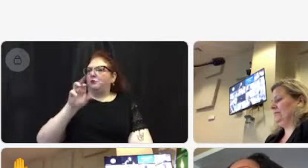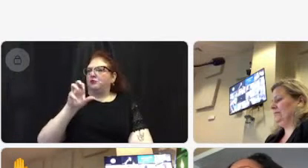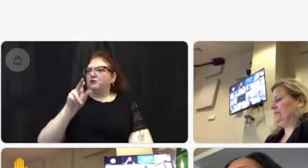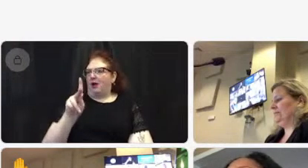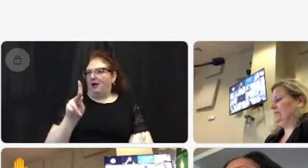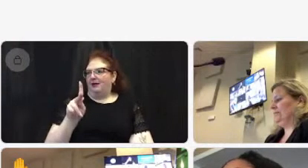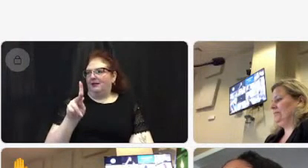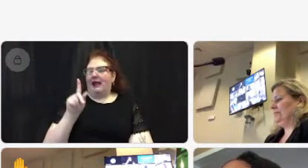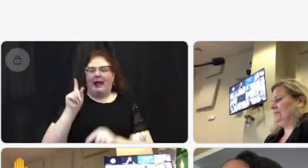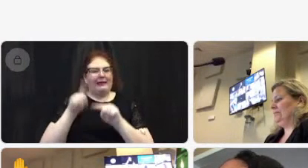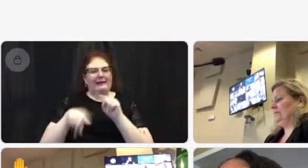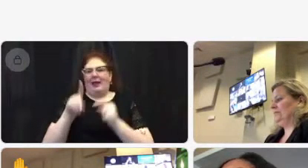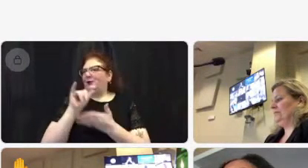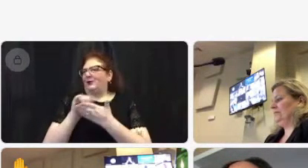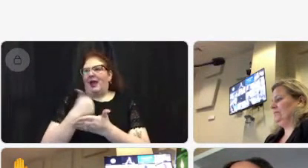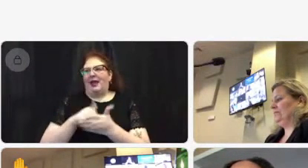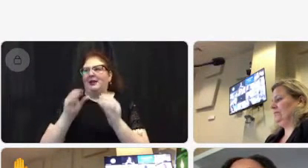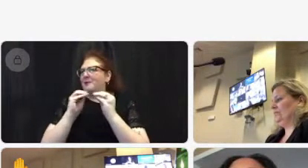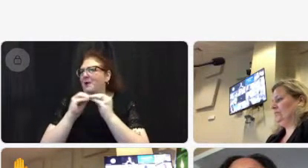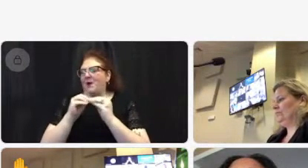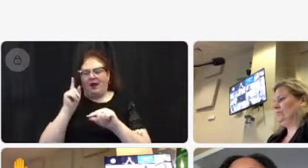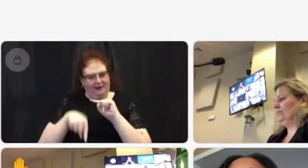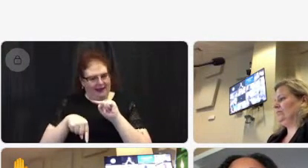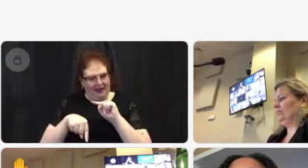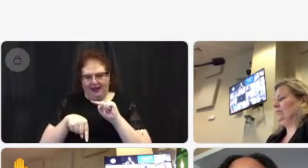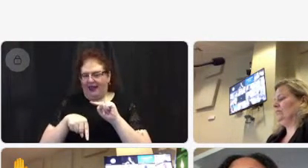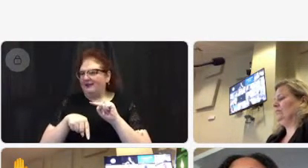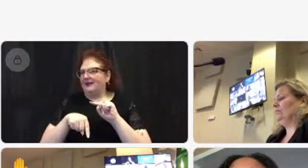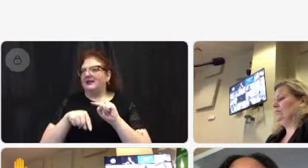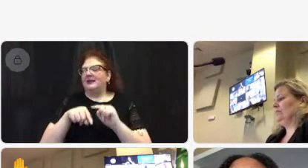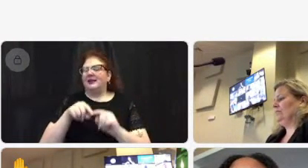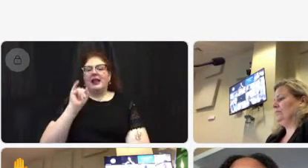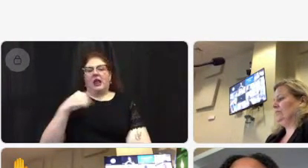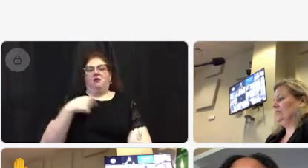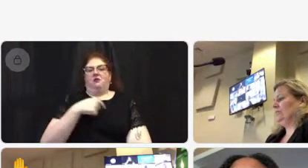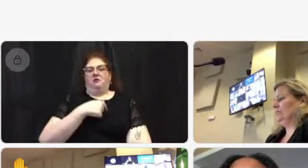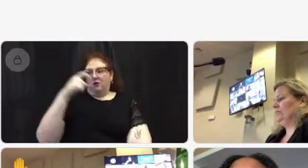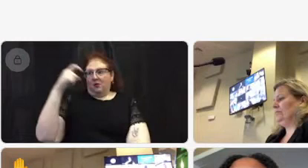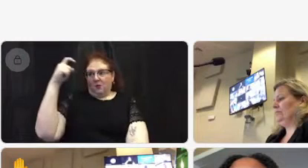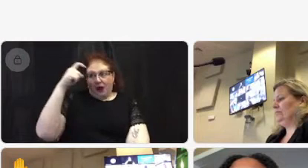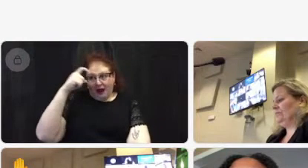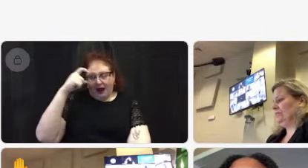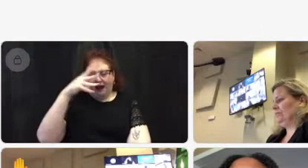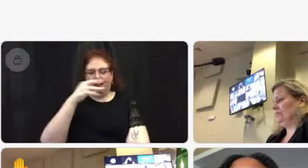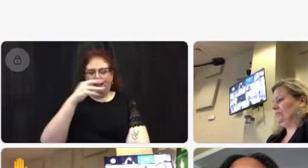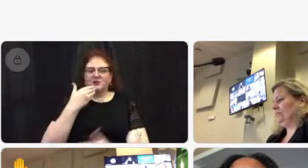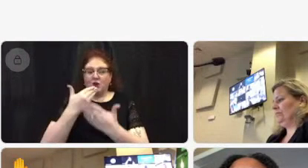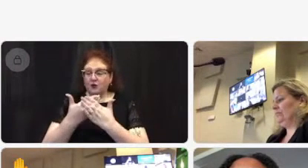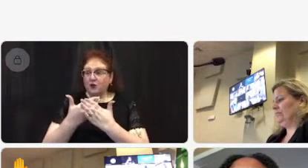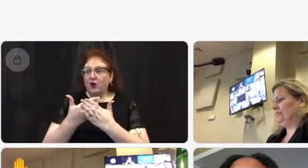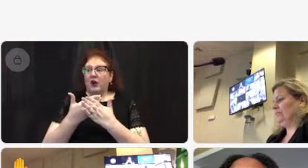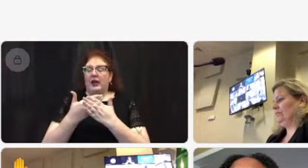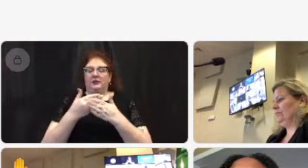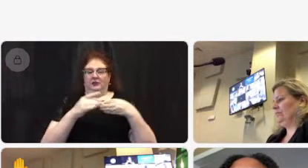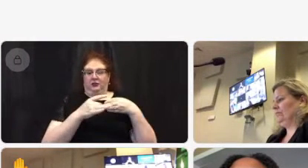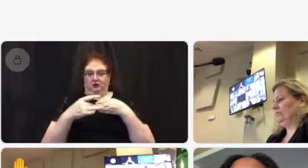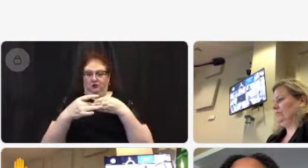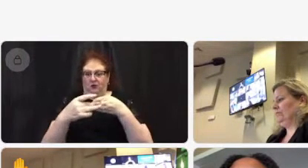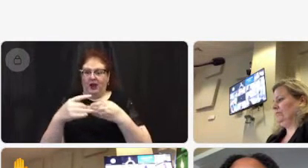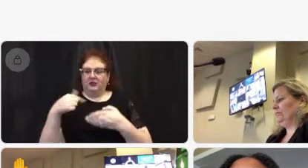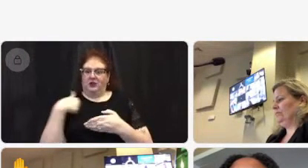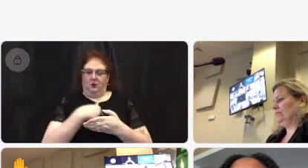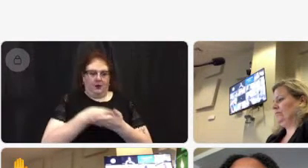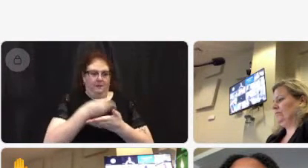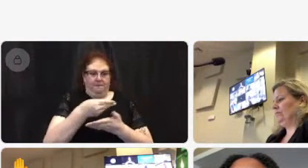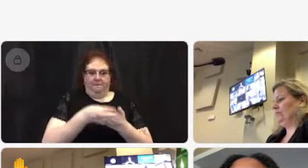We, under your direction and wise direction, we started buying cars and we stopped the people